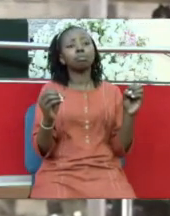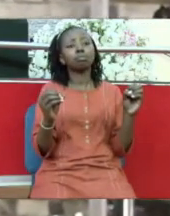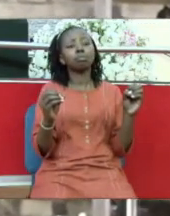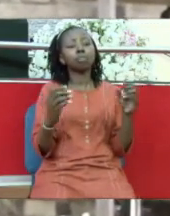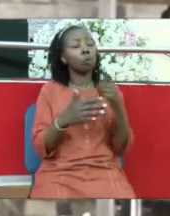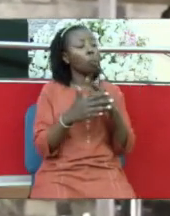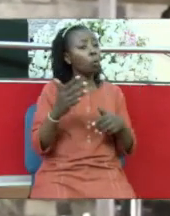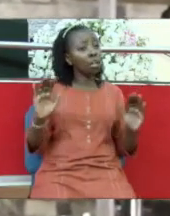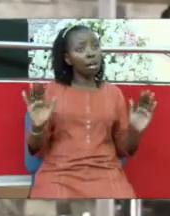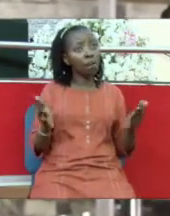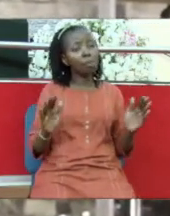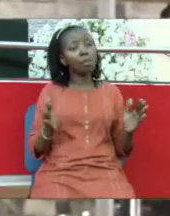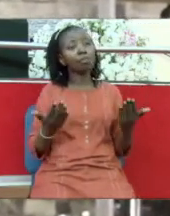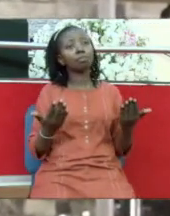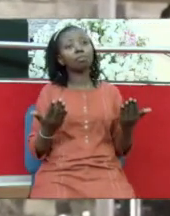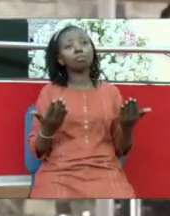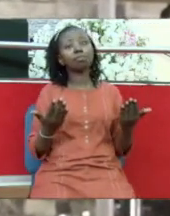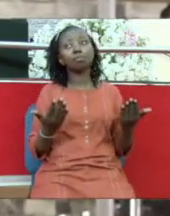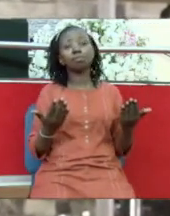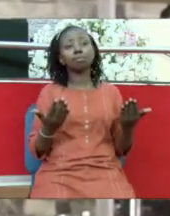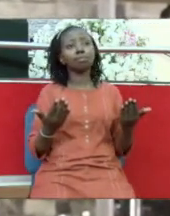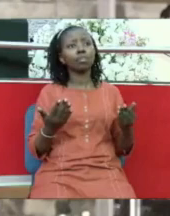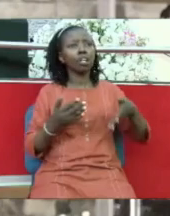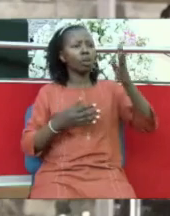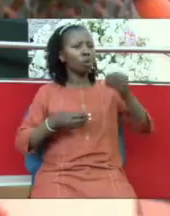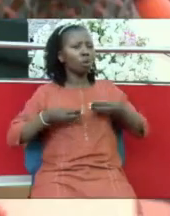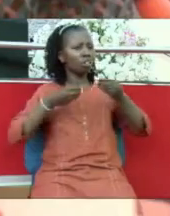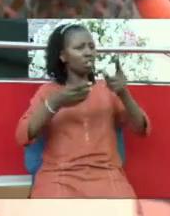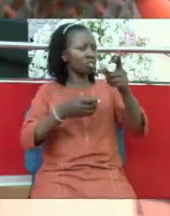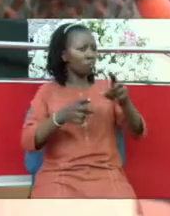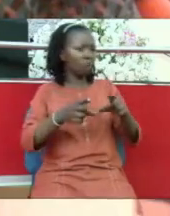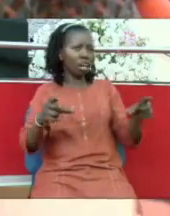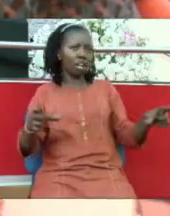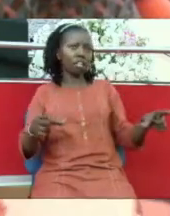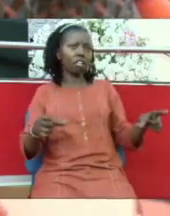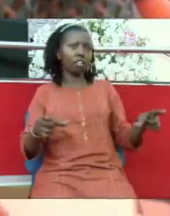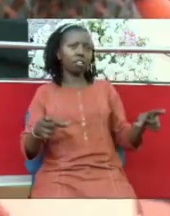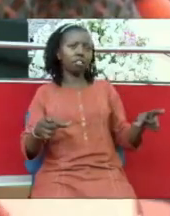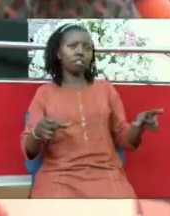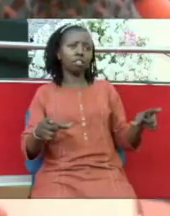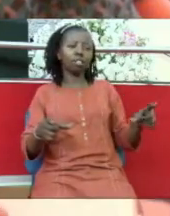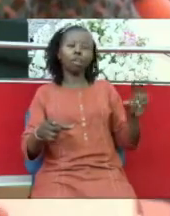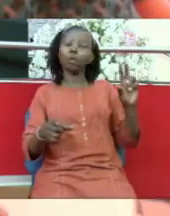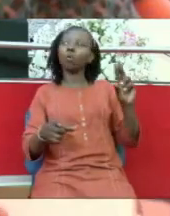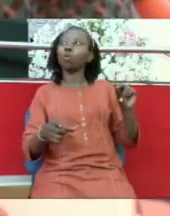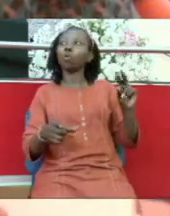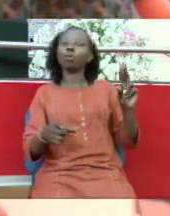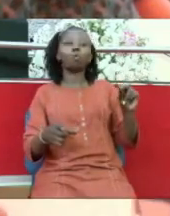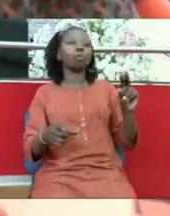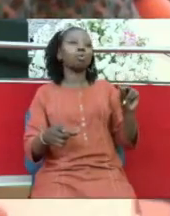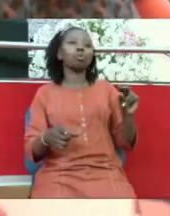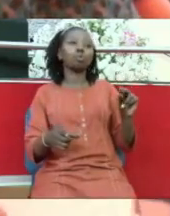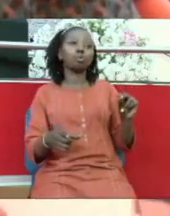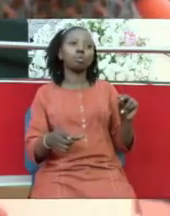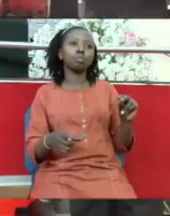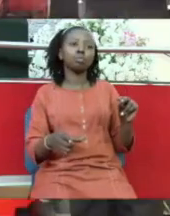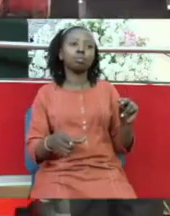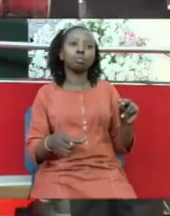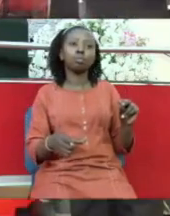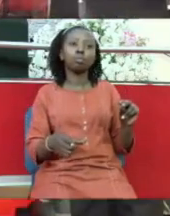What will happen? Is he going to give you the other land? I leave it to you to answer